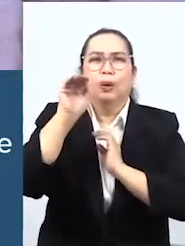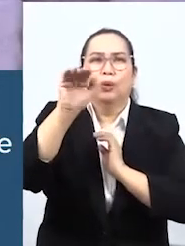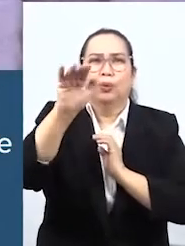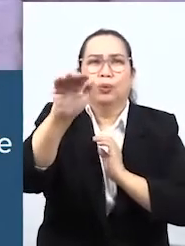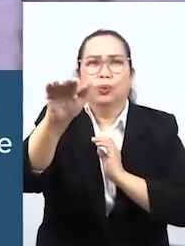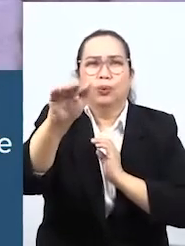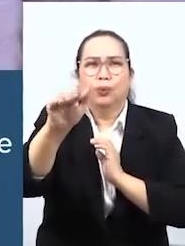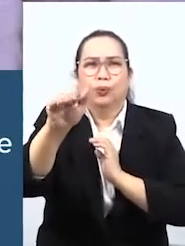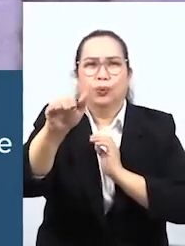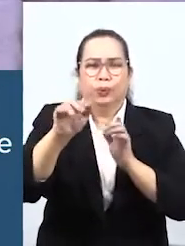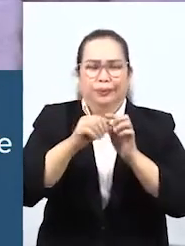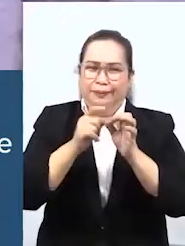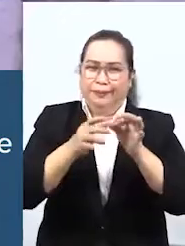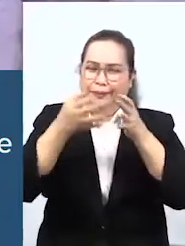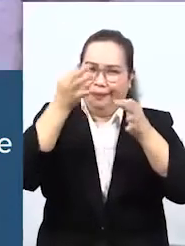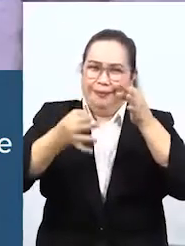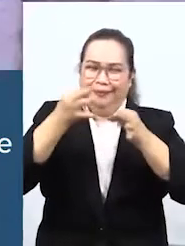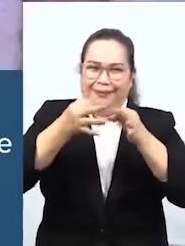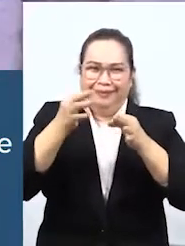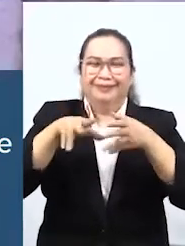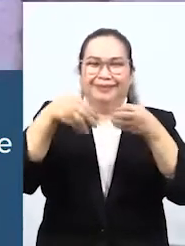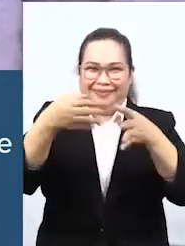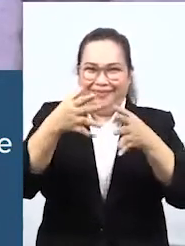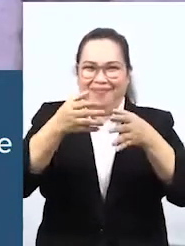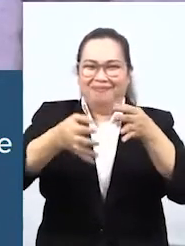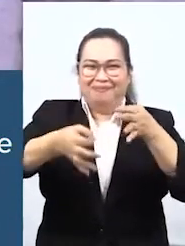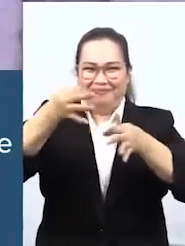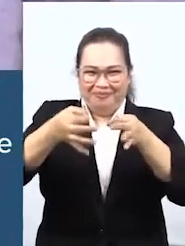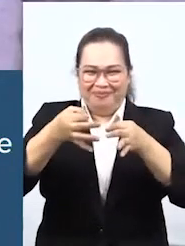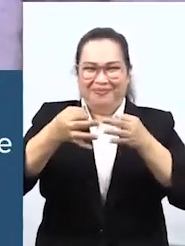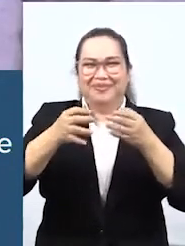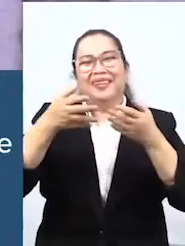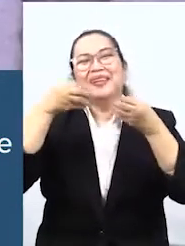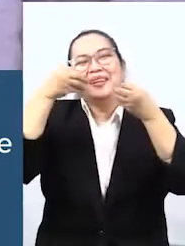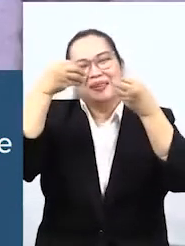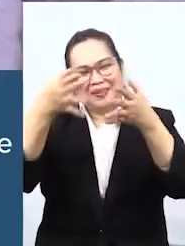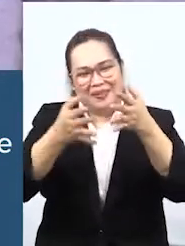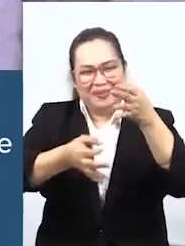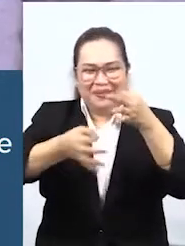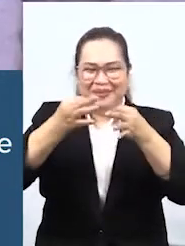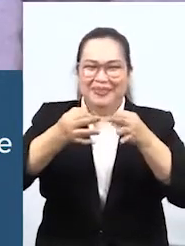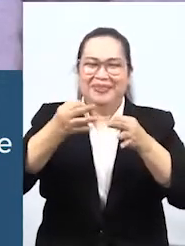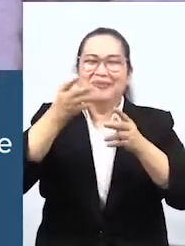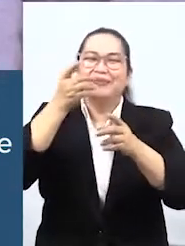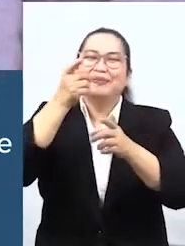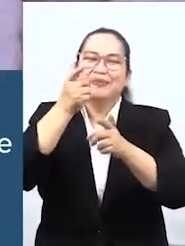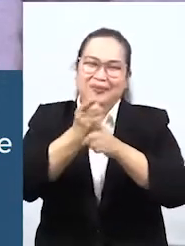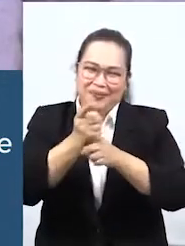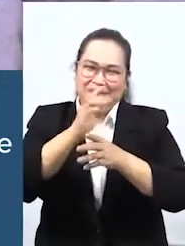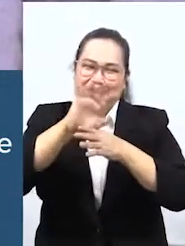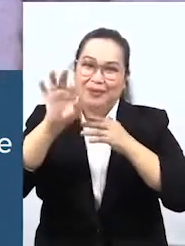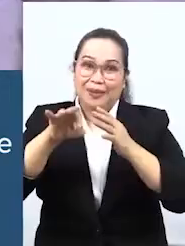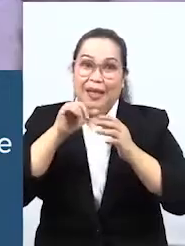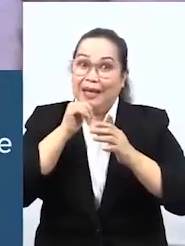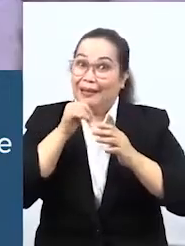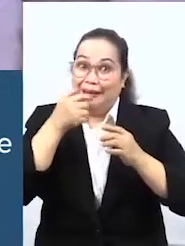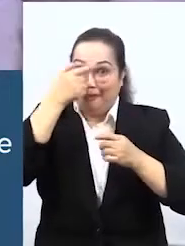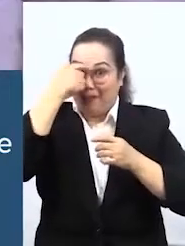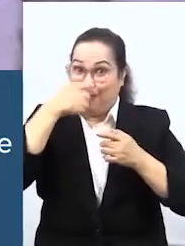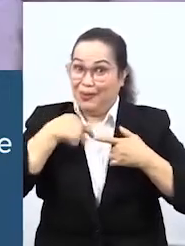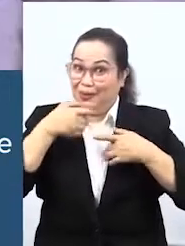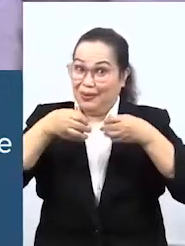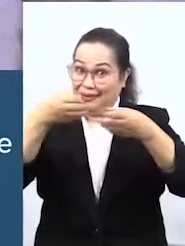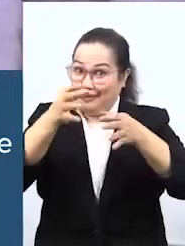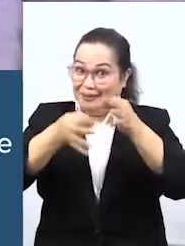this judge decides to give her justice after all not Because He cares about justice